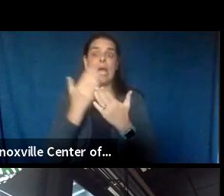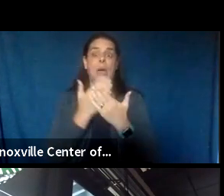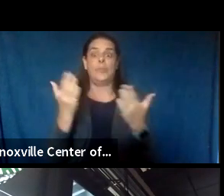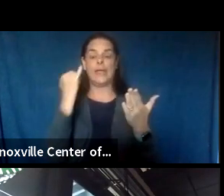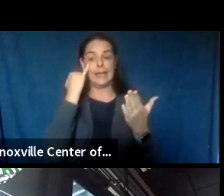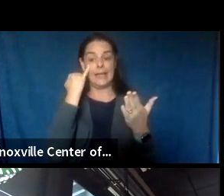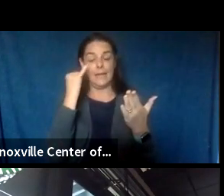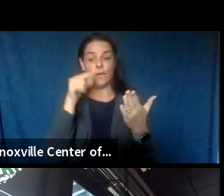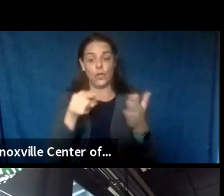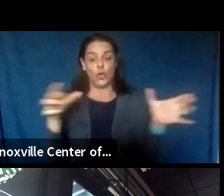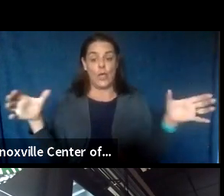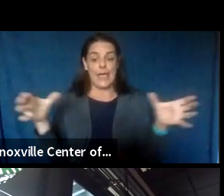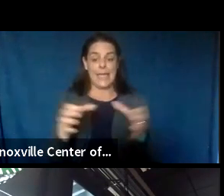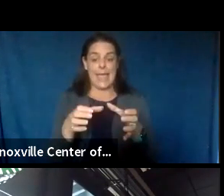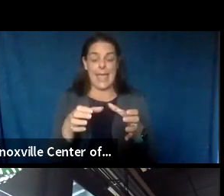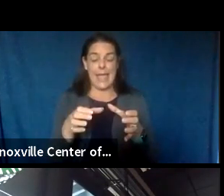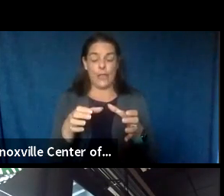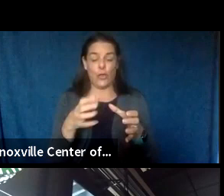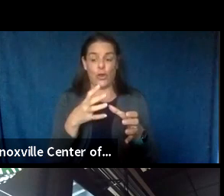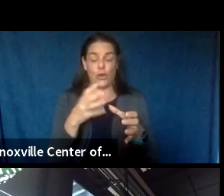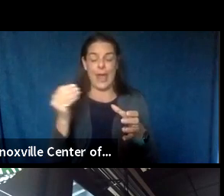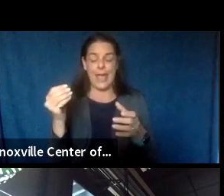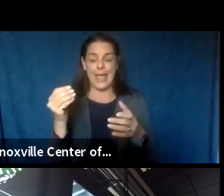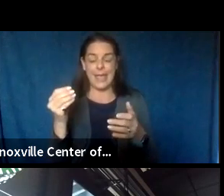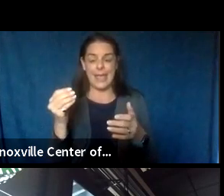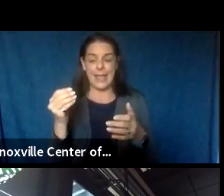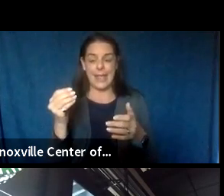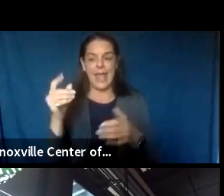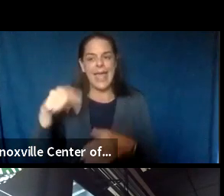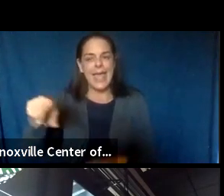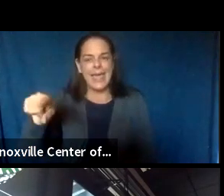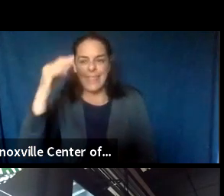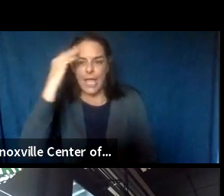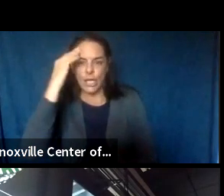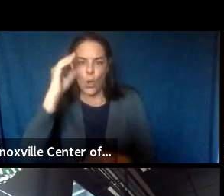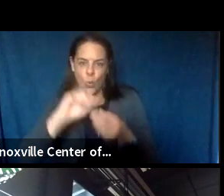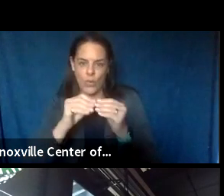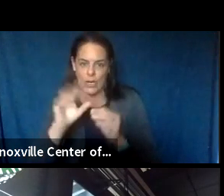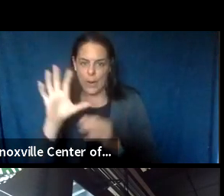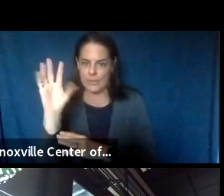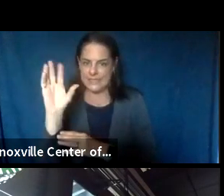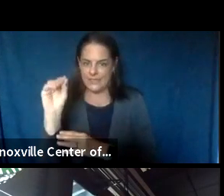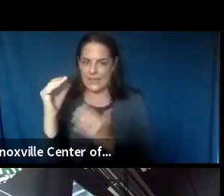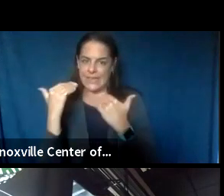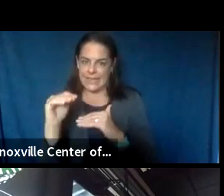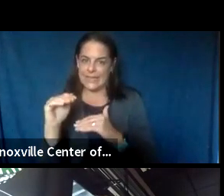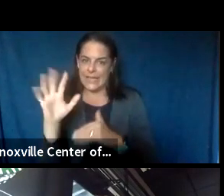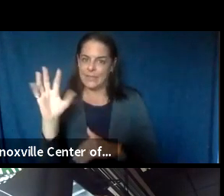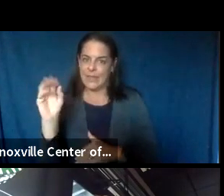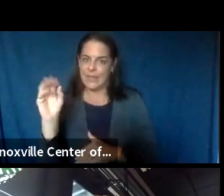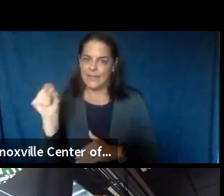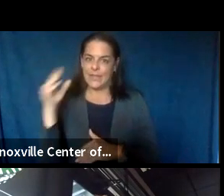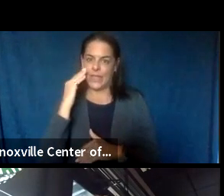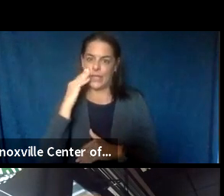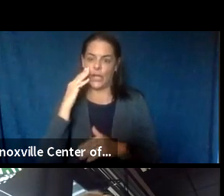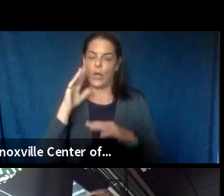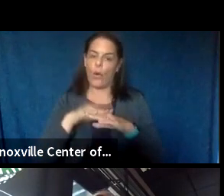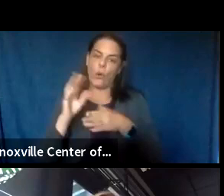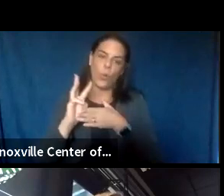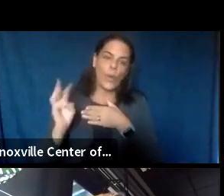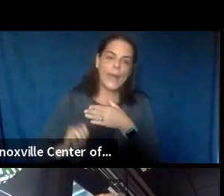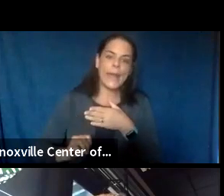gather with, and they know the number is 50 on a